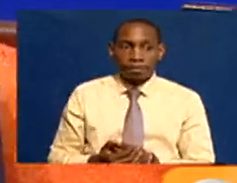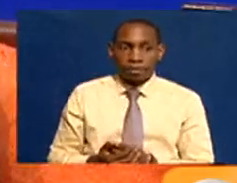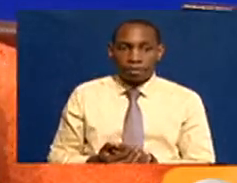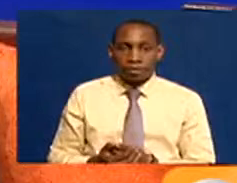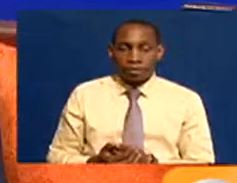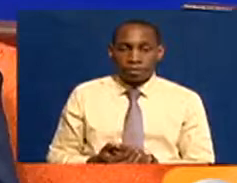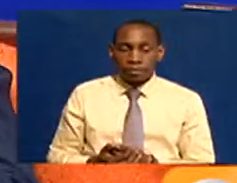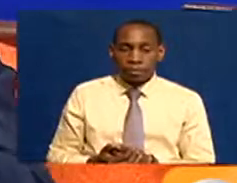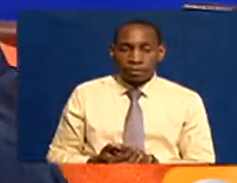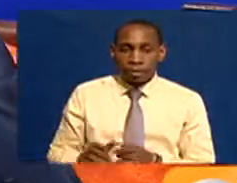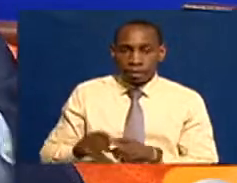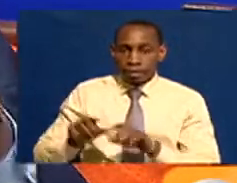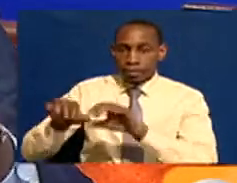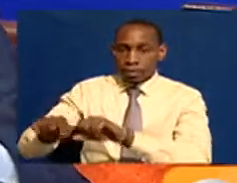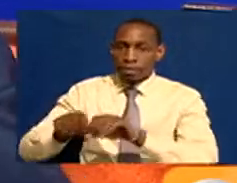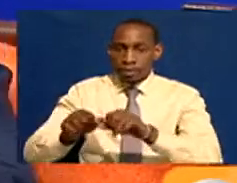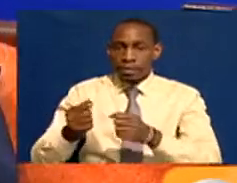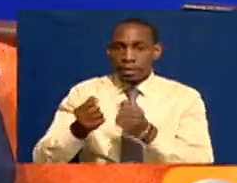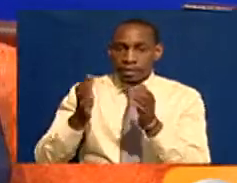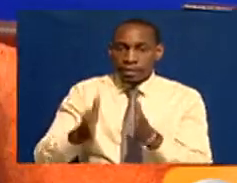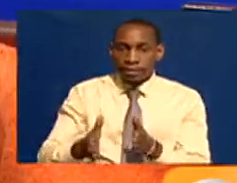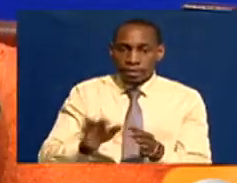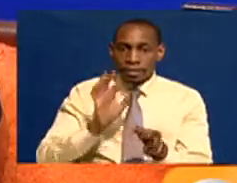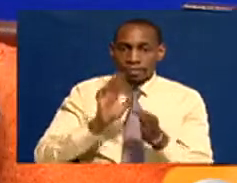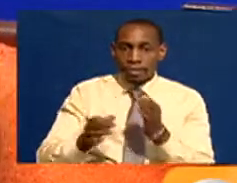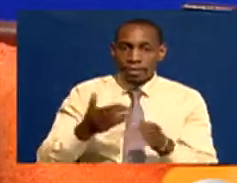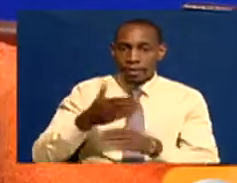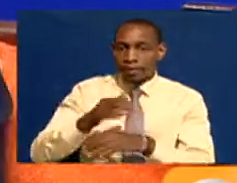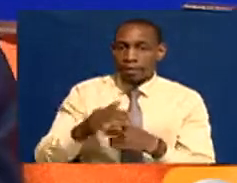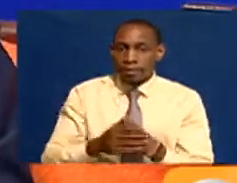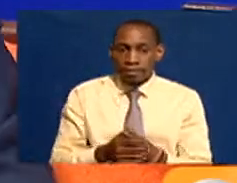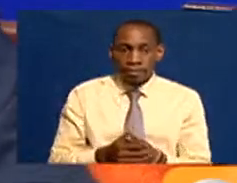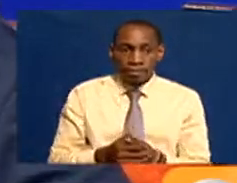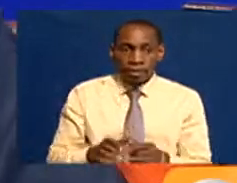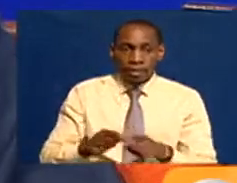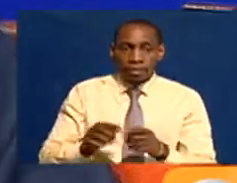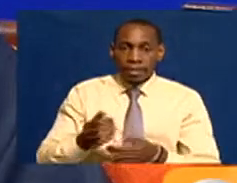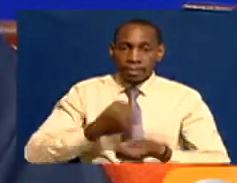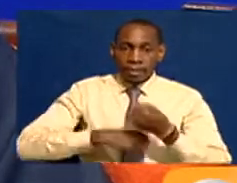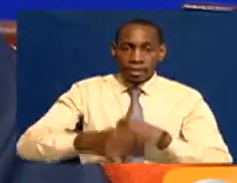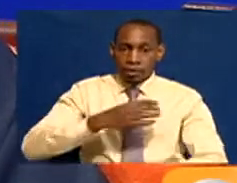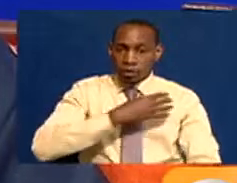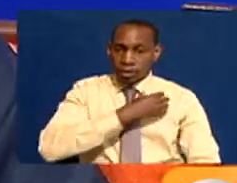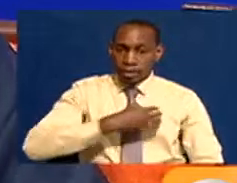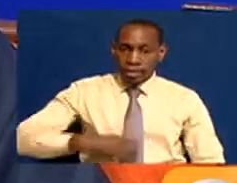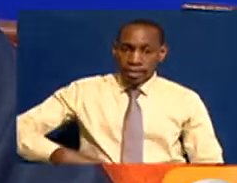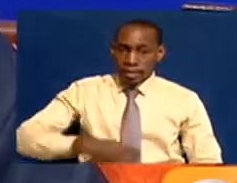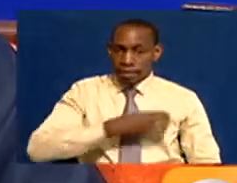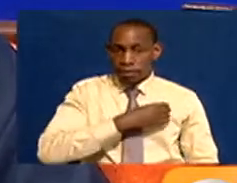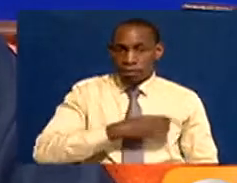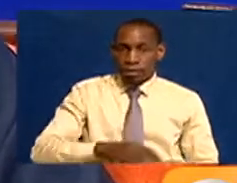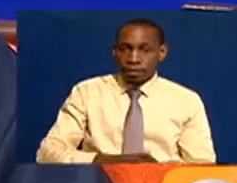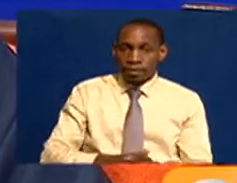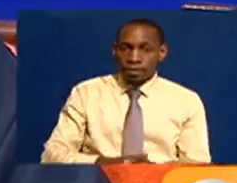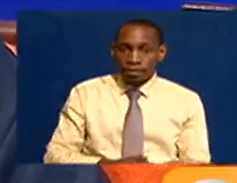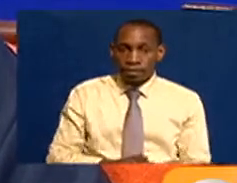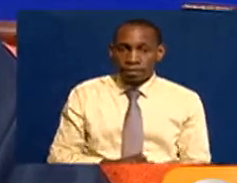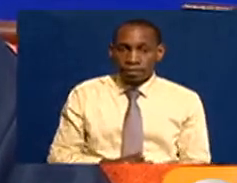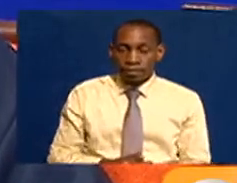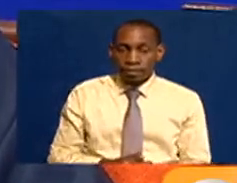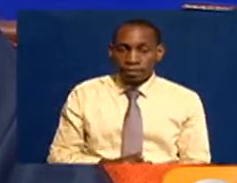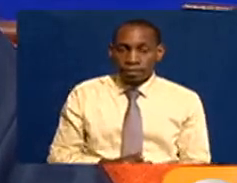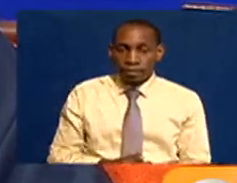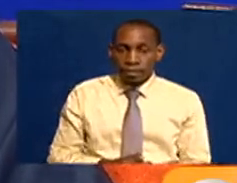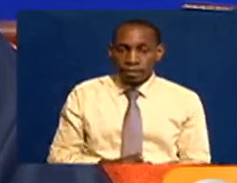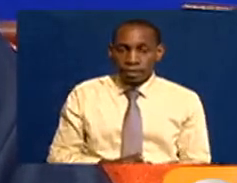catching drivers and all that for speeding and all these kind of things, the way Michuki did it. But I think Michuki did it that way because it was that